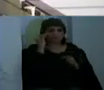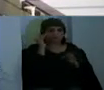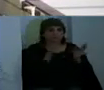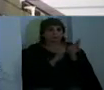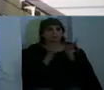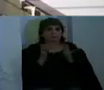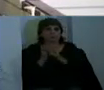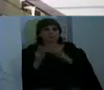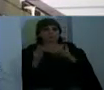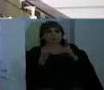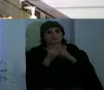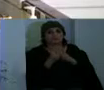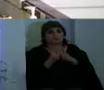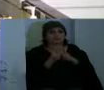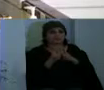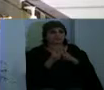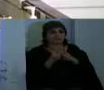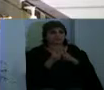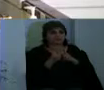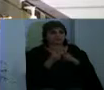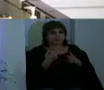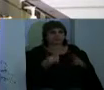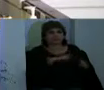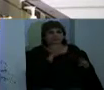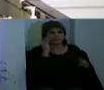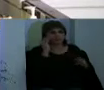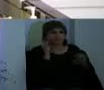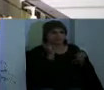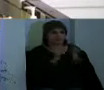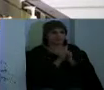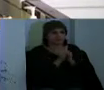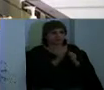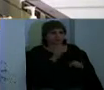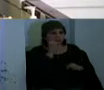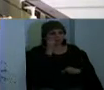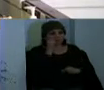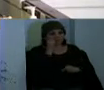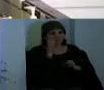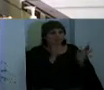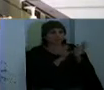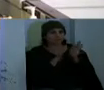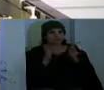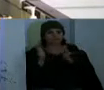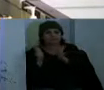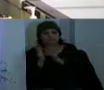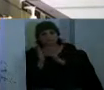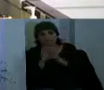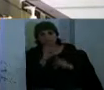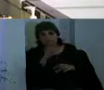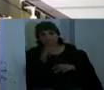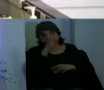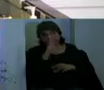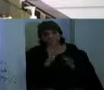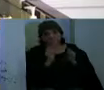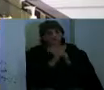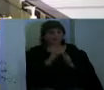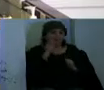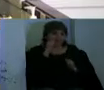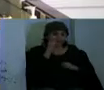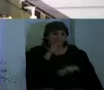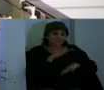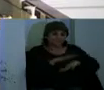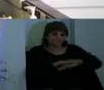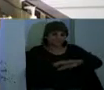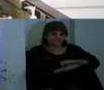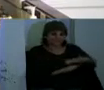him with flesh on. Jesus is God with flesh on. Jesus